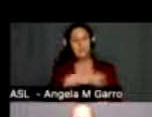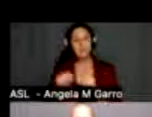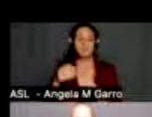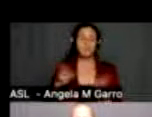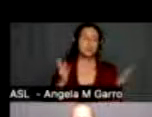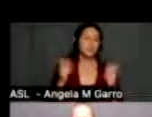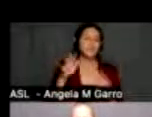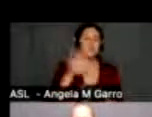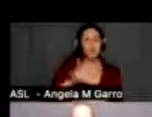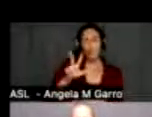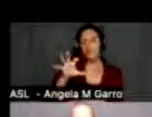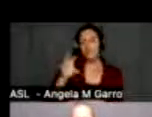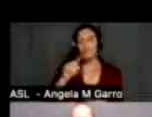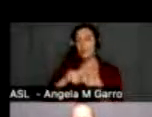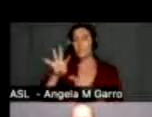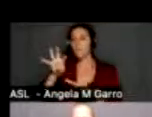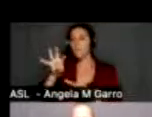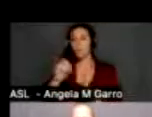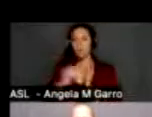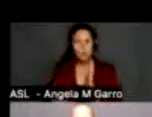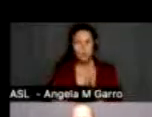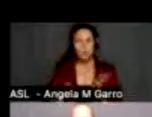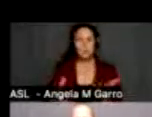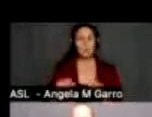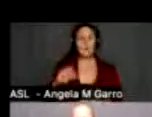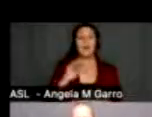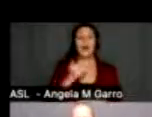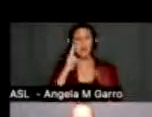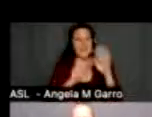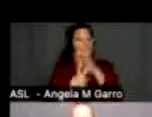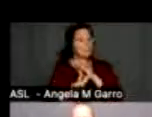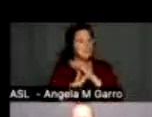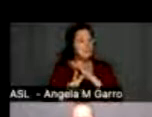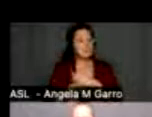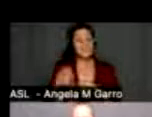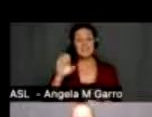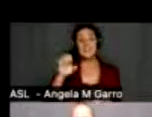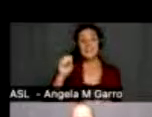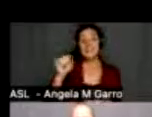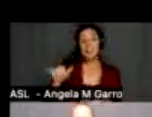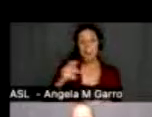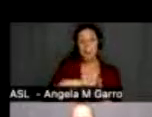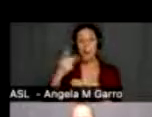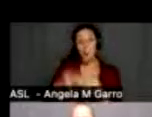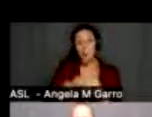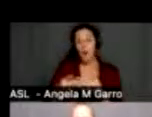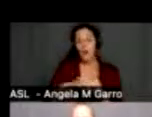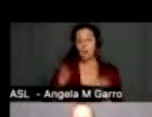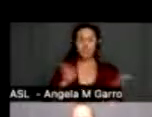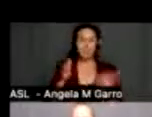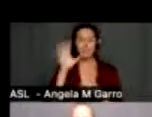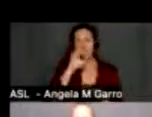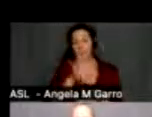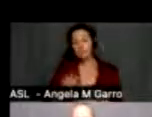to 400 students, and are anticipating for the ESY program serving